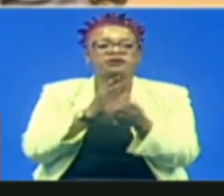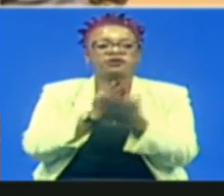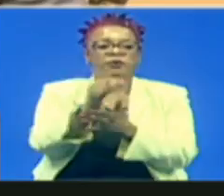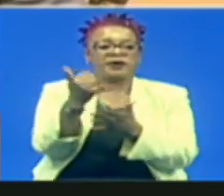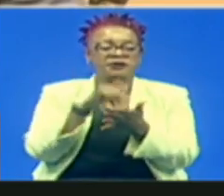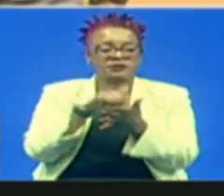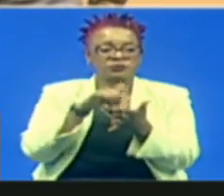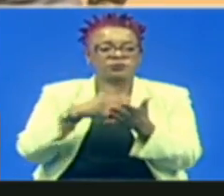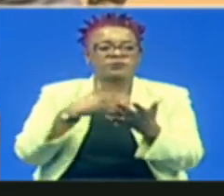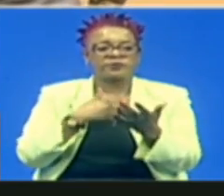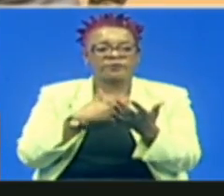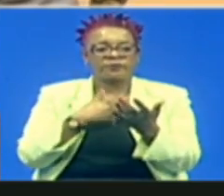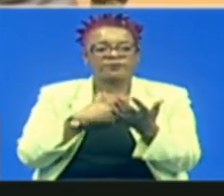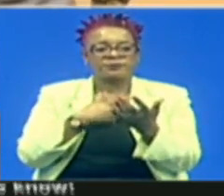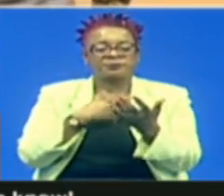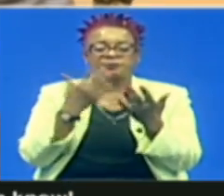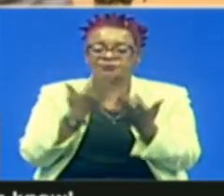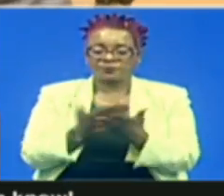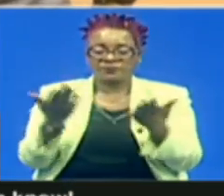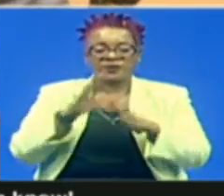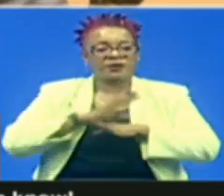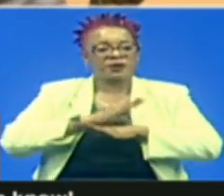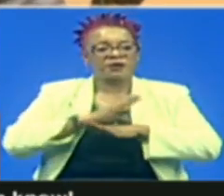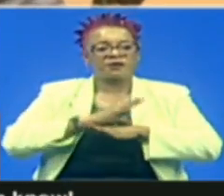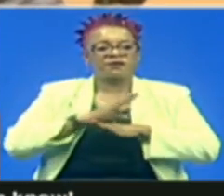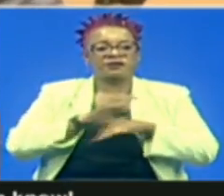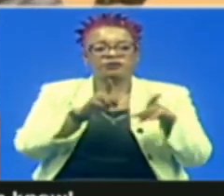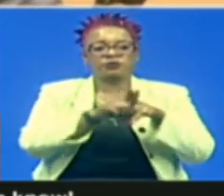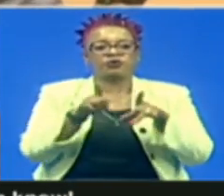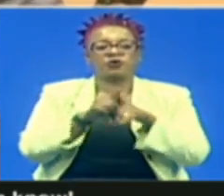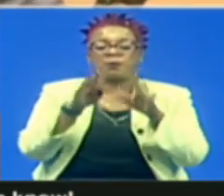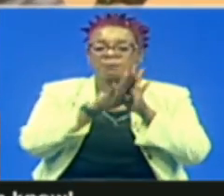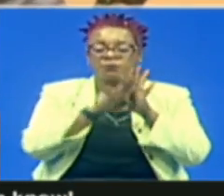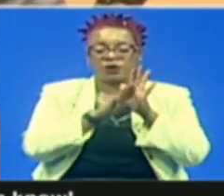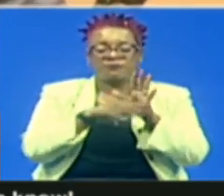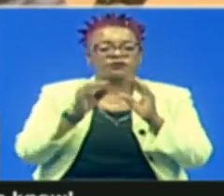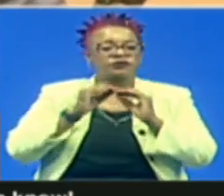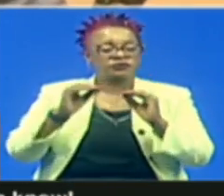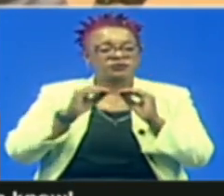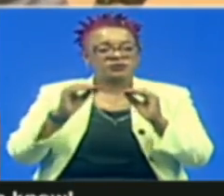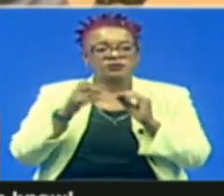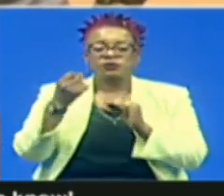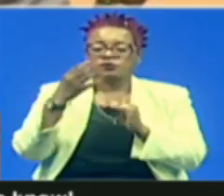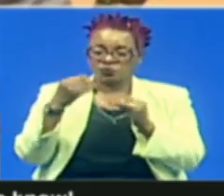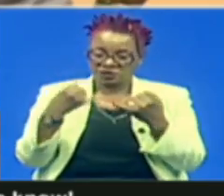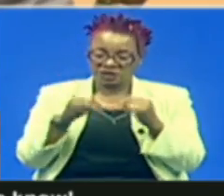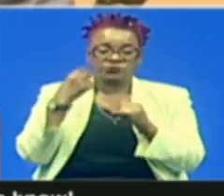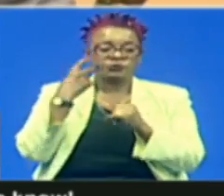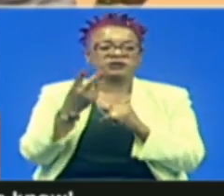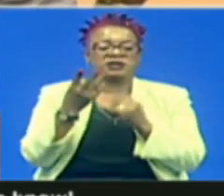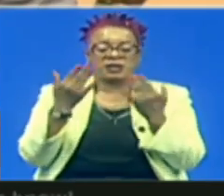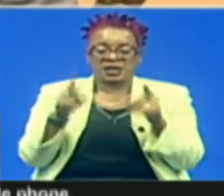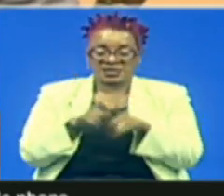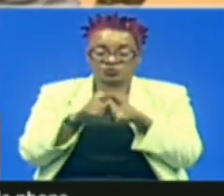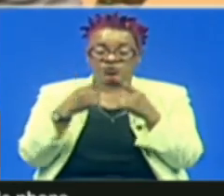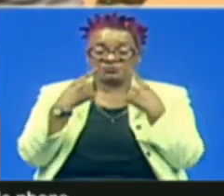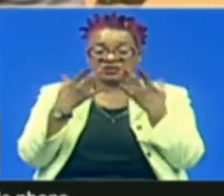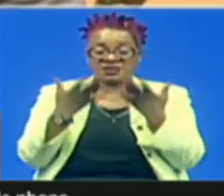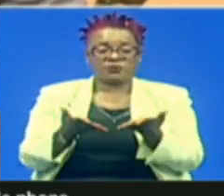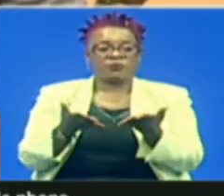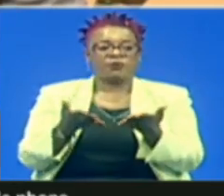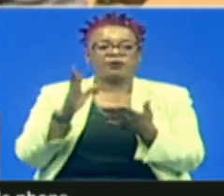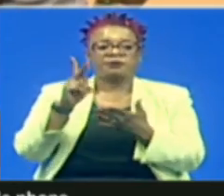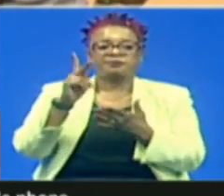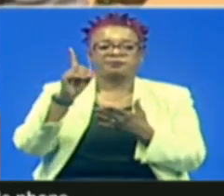tumeweka equipment ya kutosha, na pia program zetu za training. So tunaangalia sahi as we speak, KDF ndio